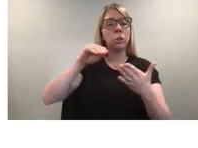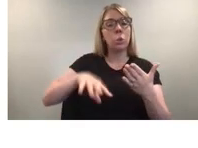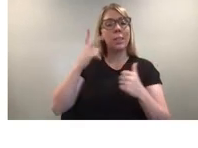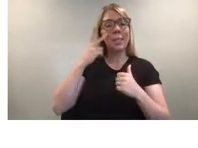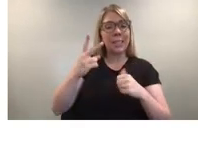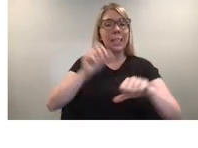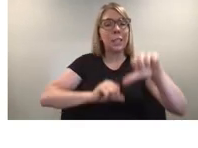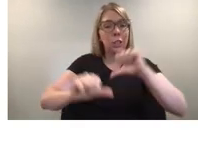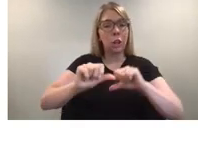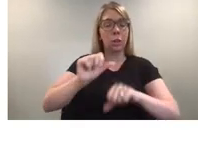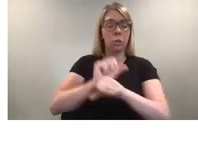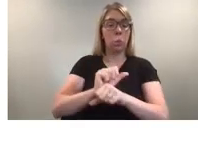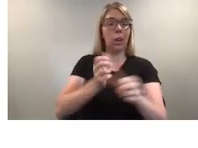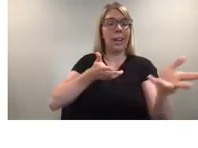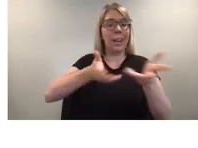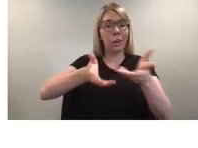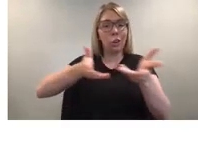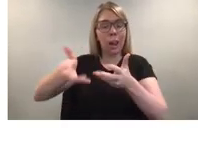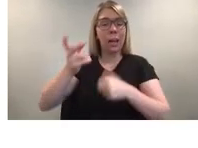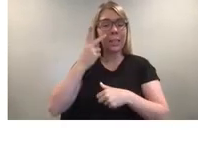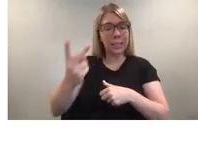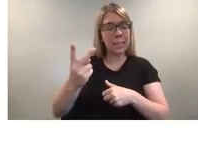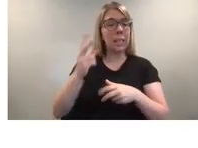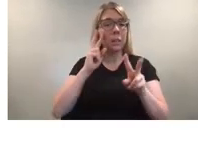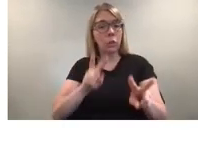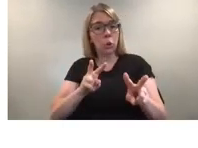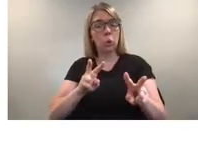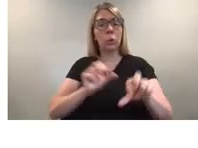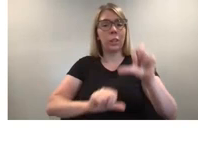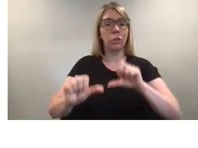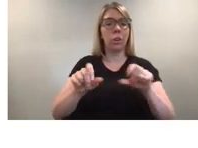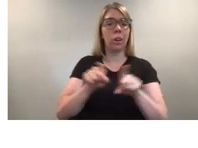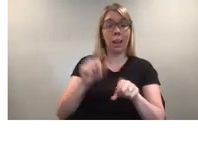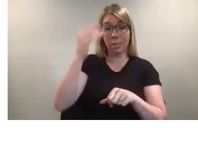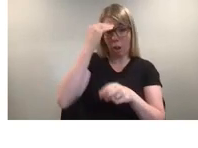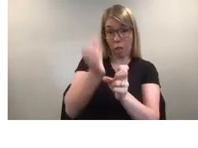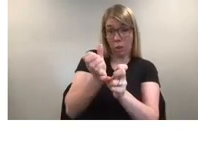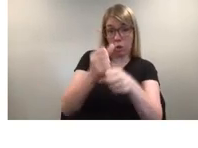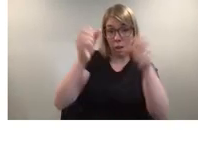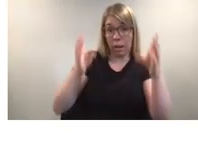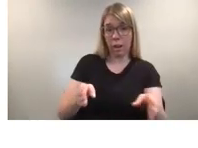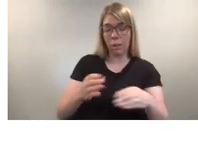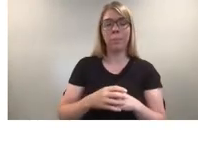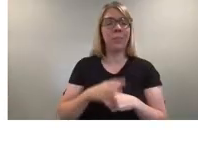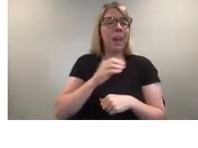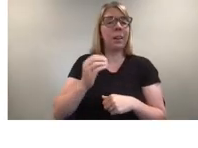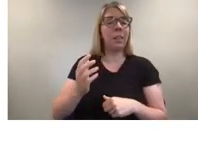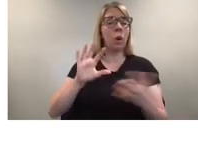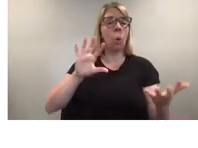each other and see each other as the knowledge creators. And then just an overall feeling of assignments that feel like busy work.